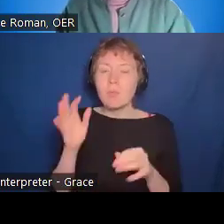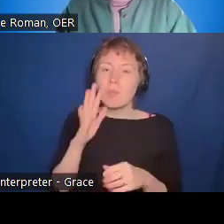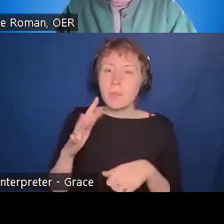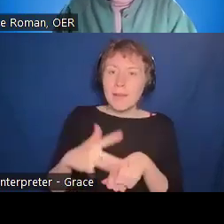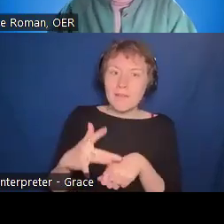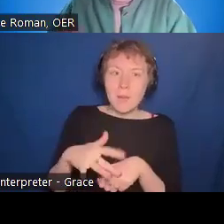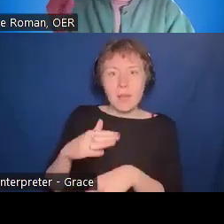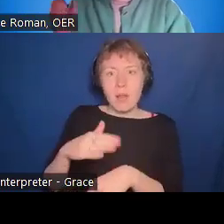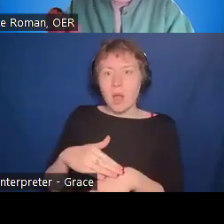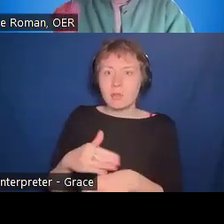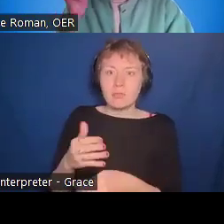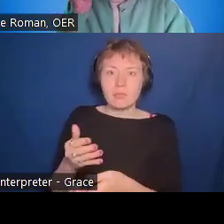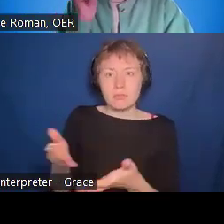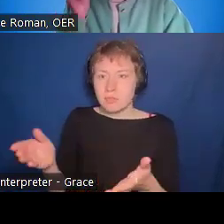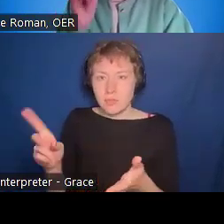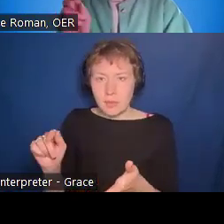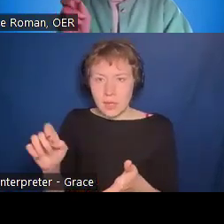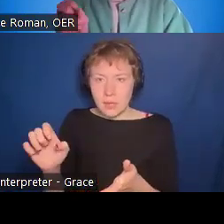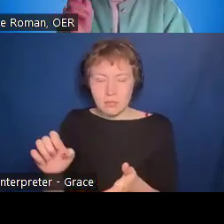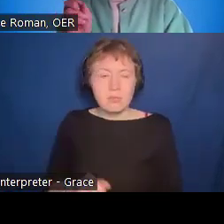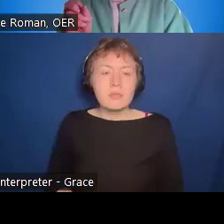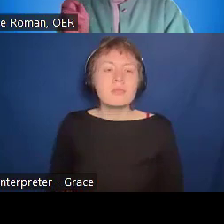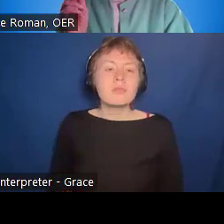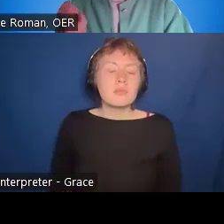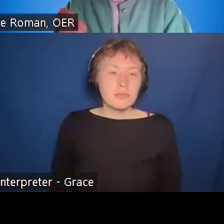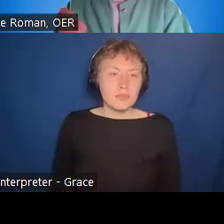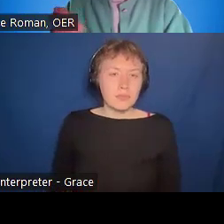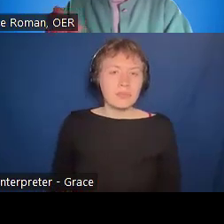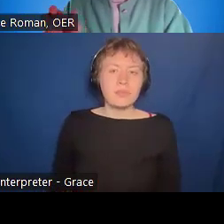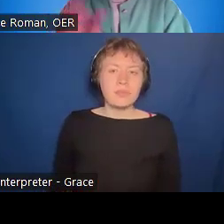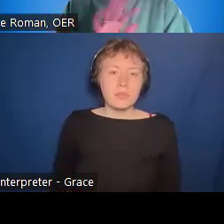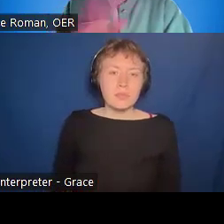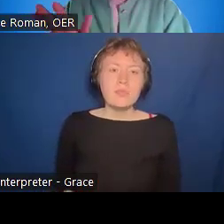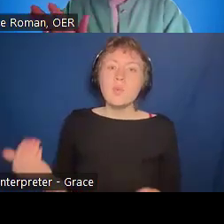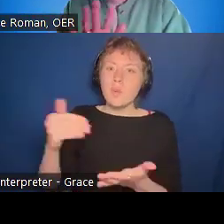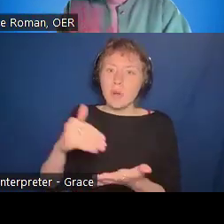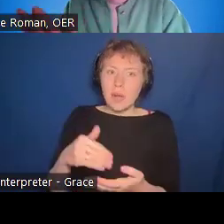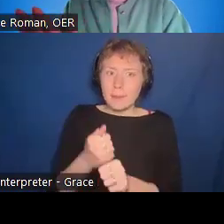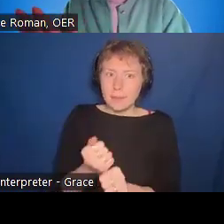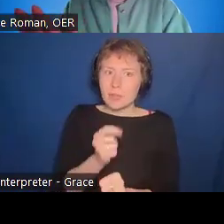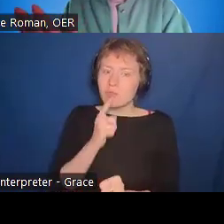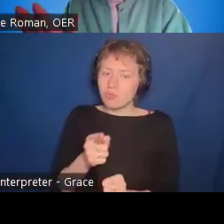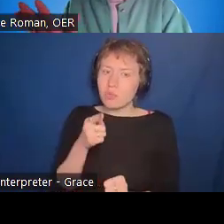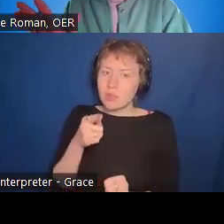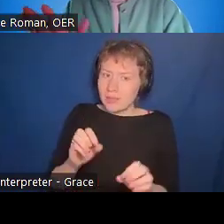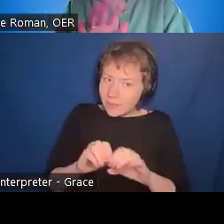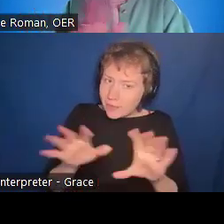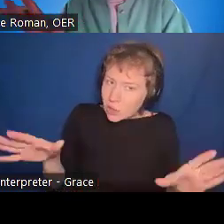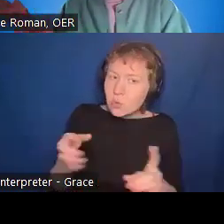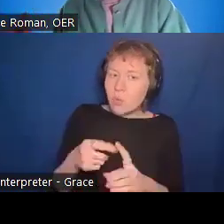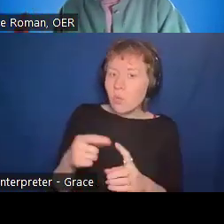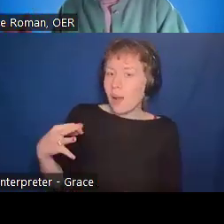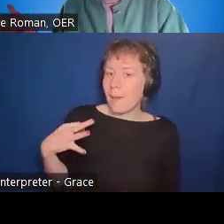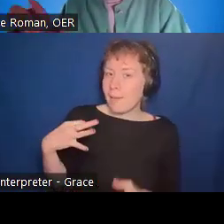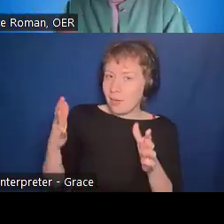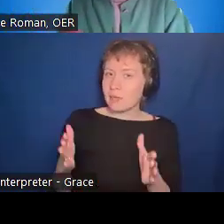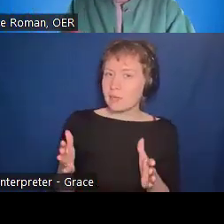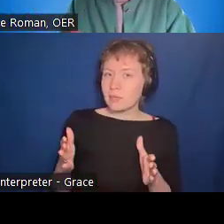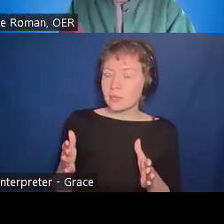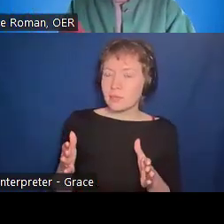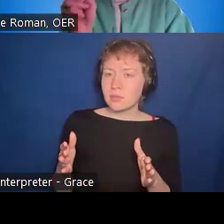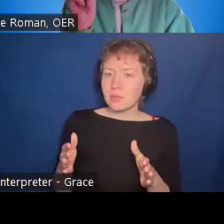date. So we're again getting this front and center in front of applicants so that it's hopefully as clear as mud, or as clear as we can make